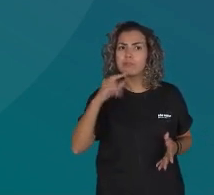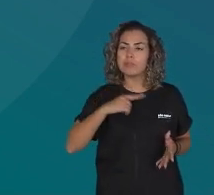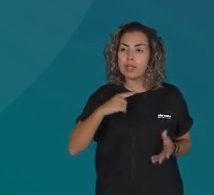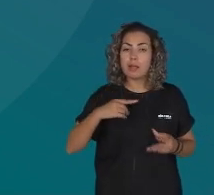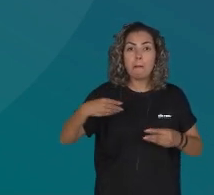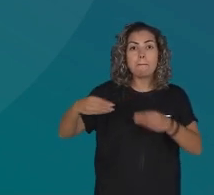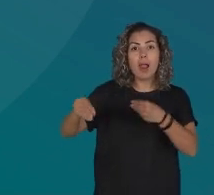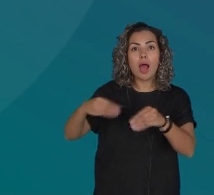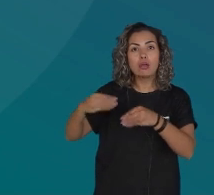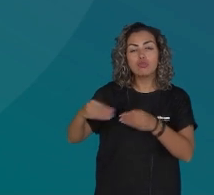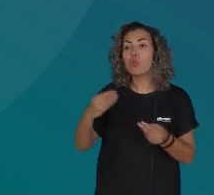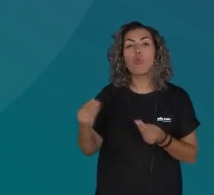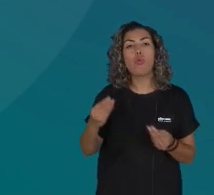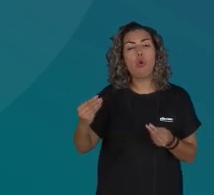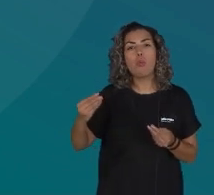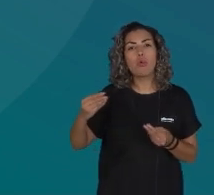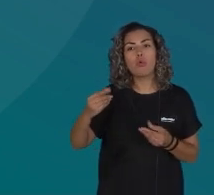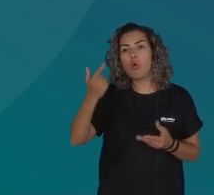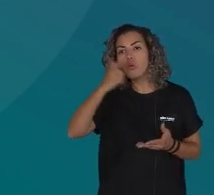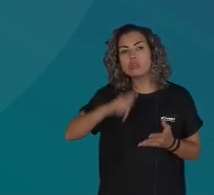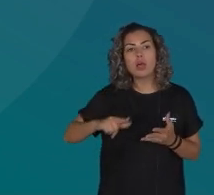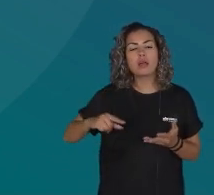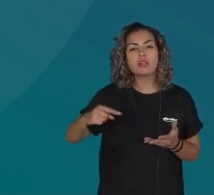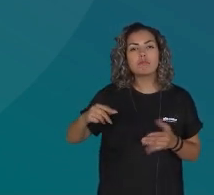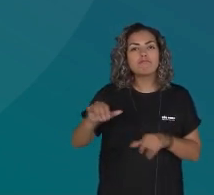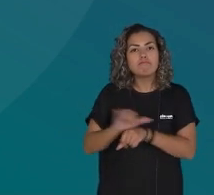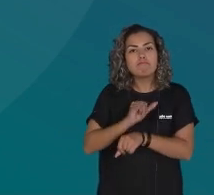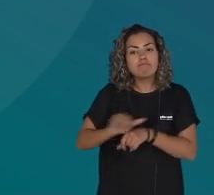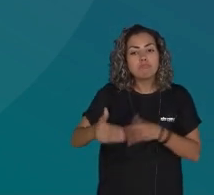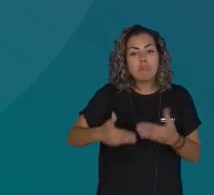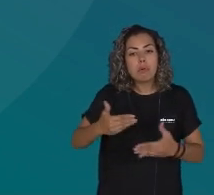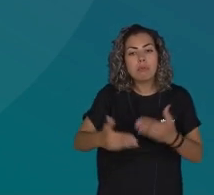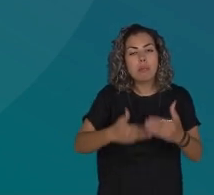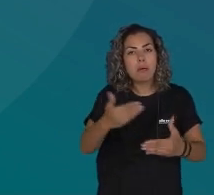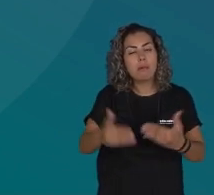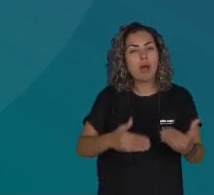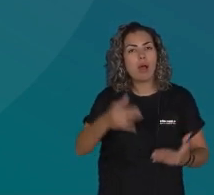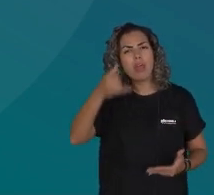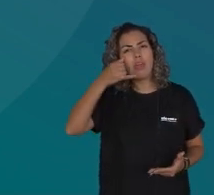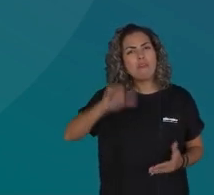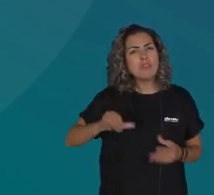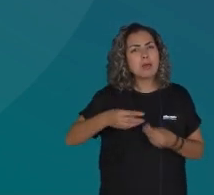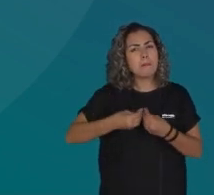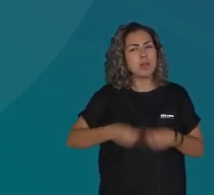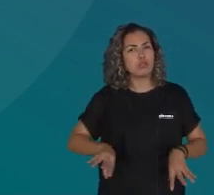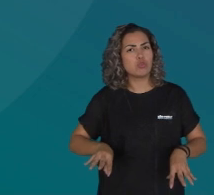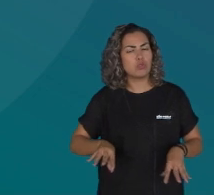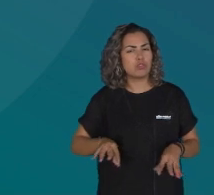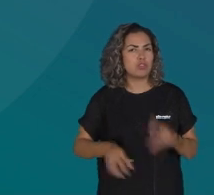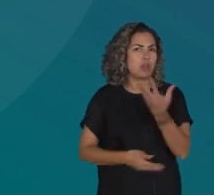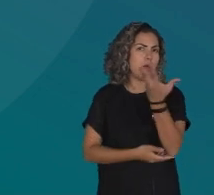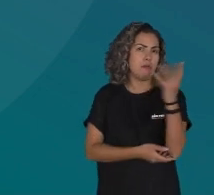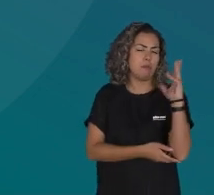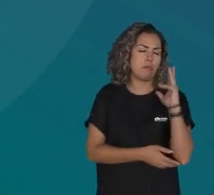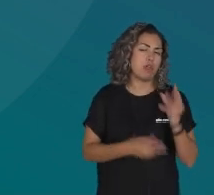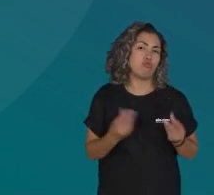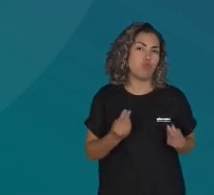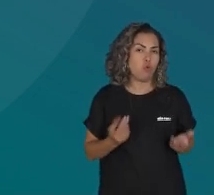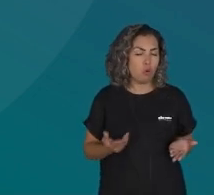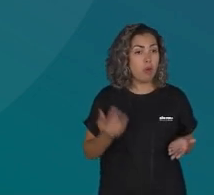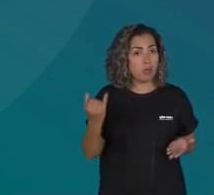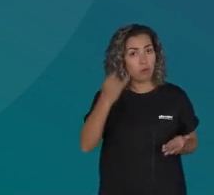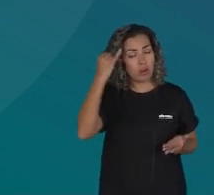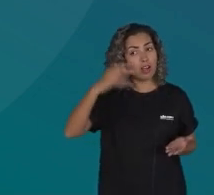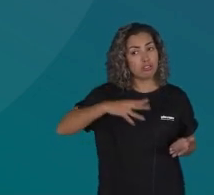take hands to make sure that the voice of cities and indeed the actions and the commitments of cities and regions,